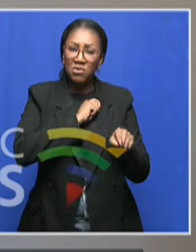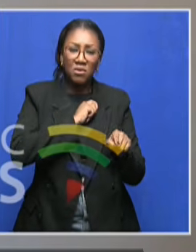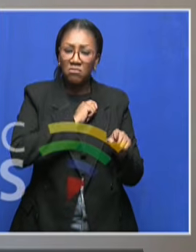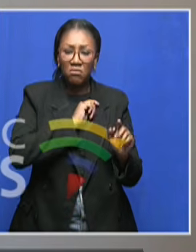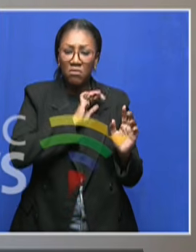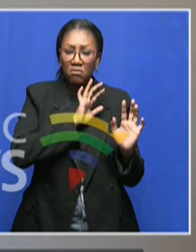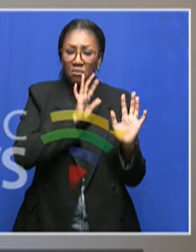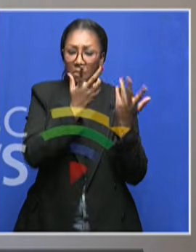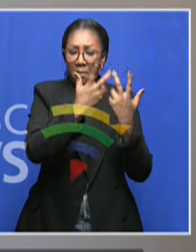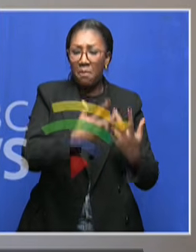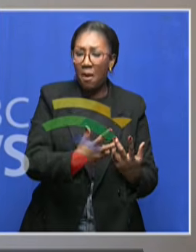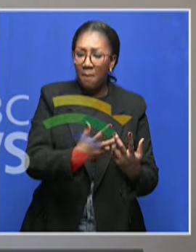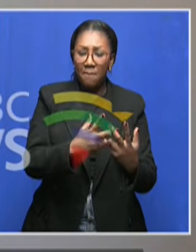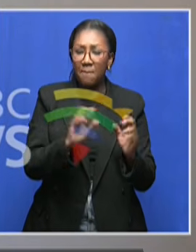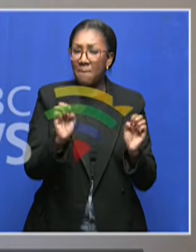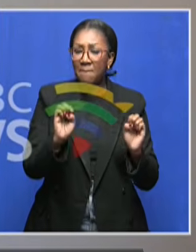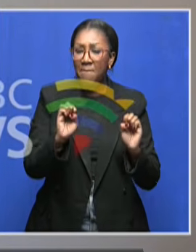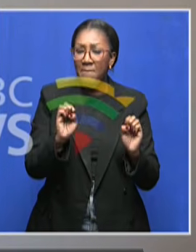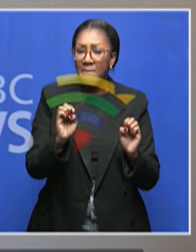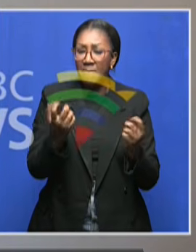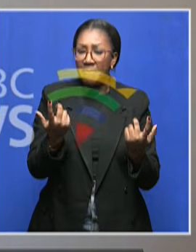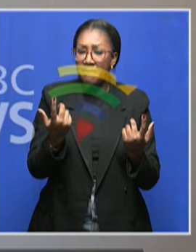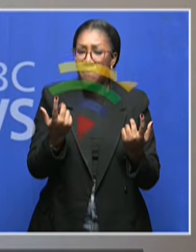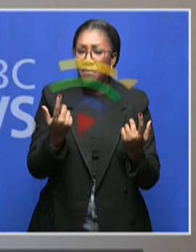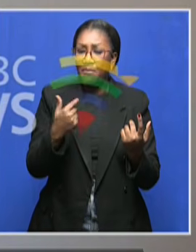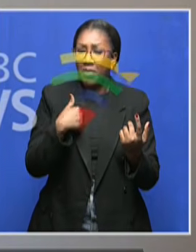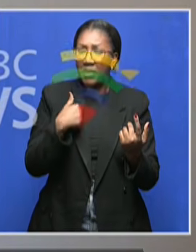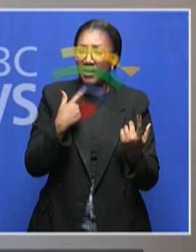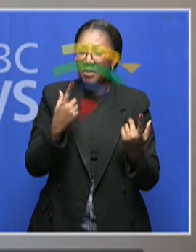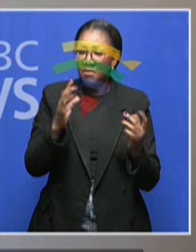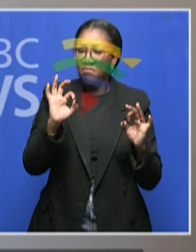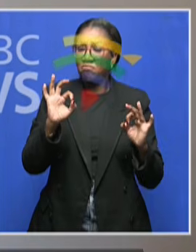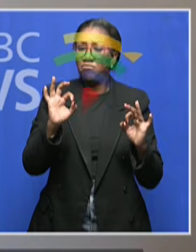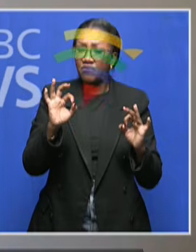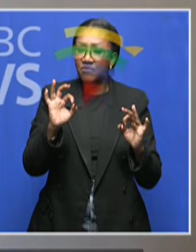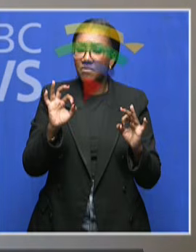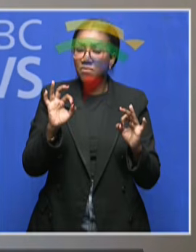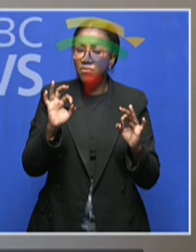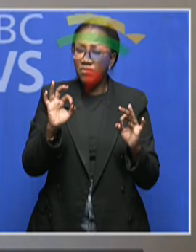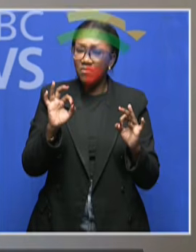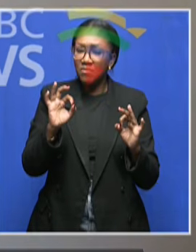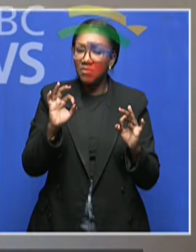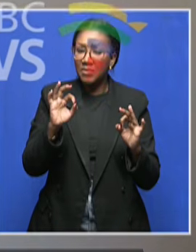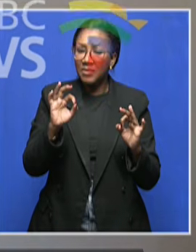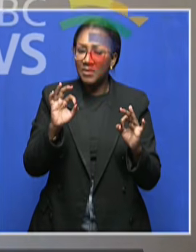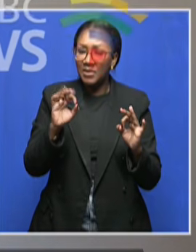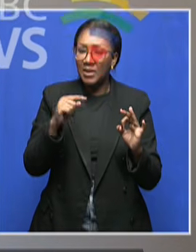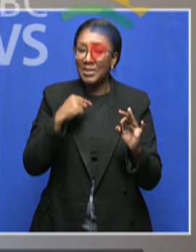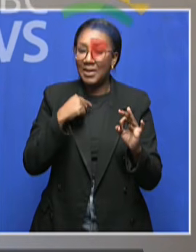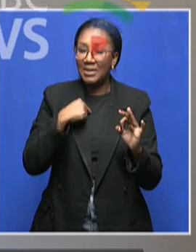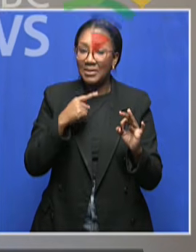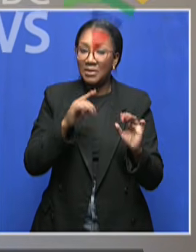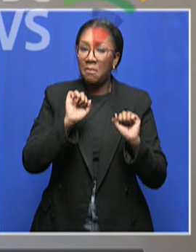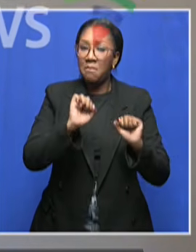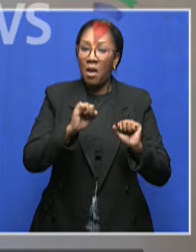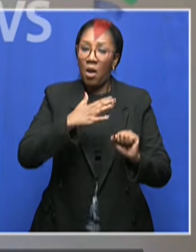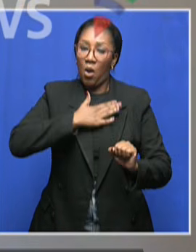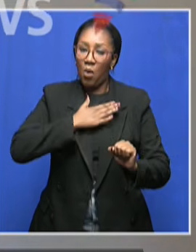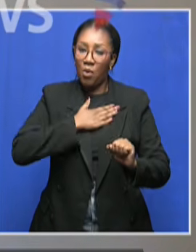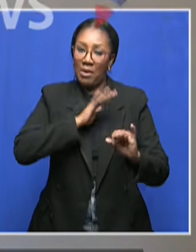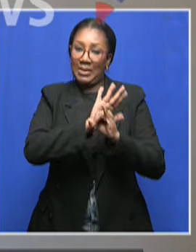comes together to, I don't want to say intellectualize, but just bring together a look and